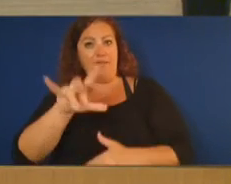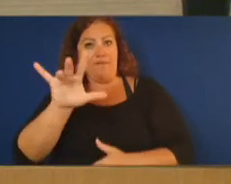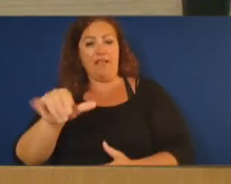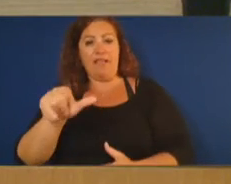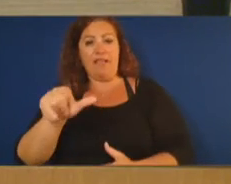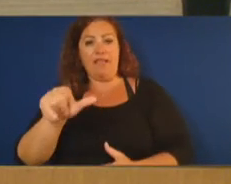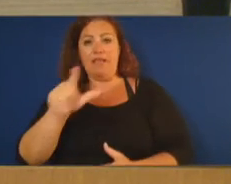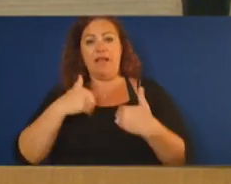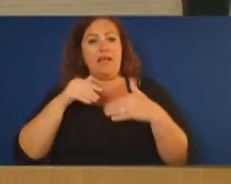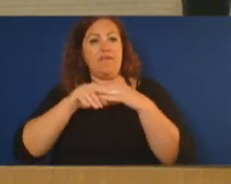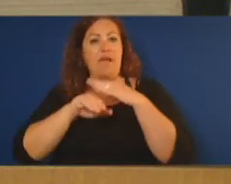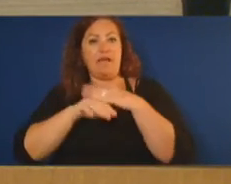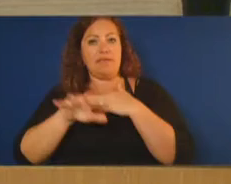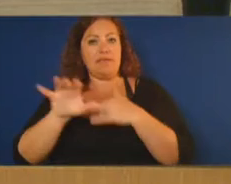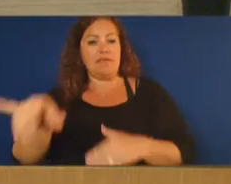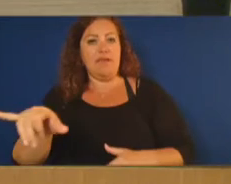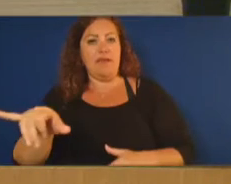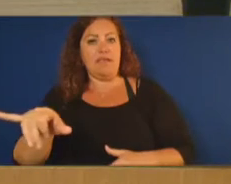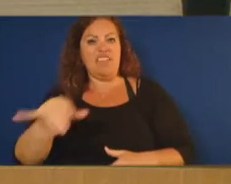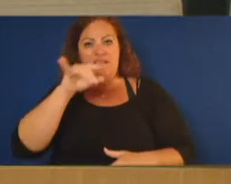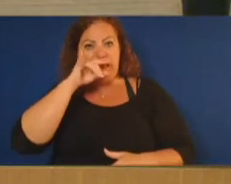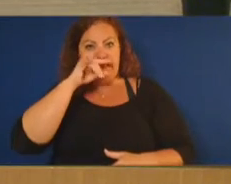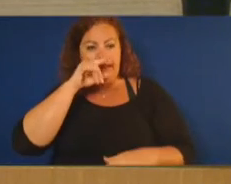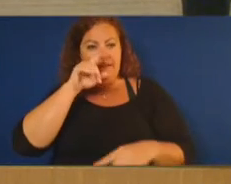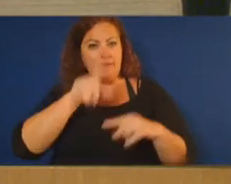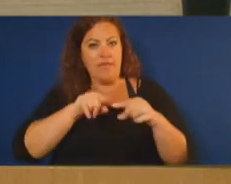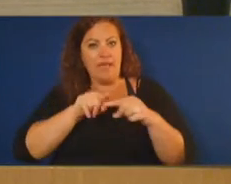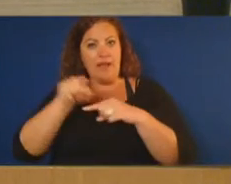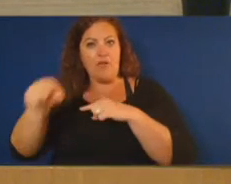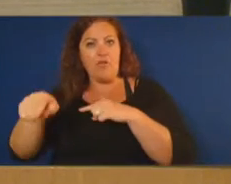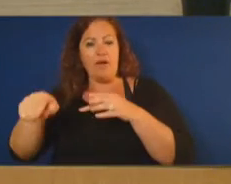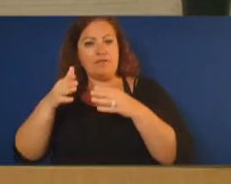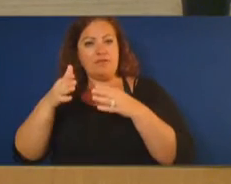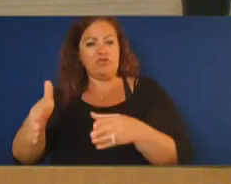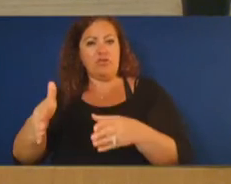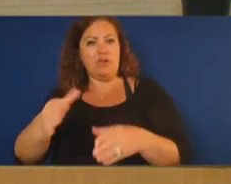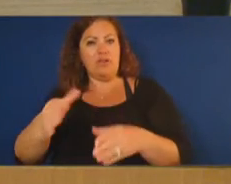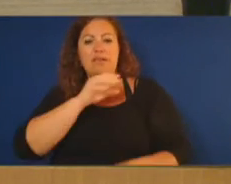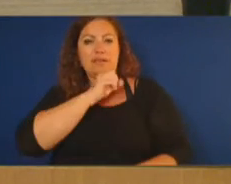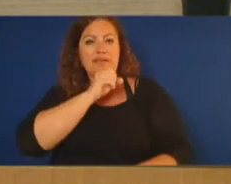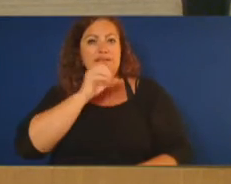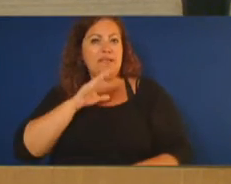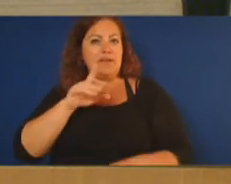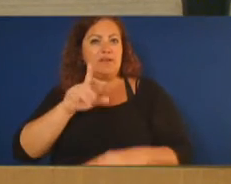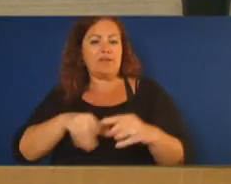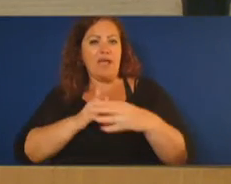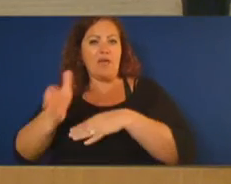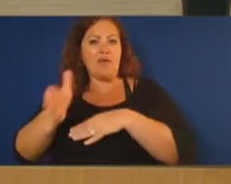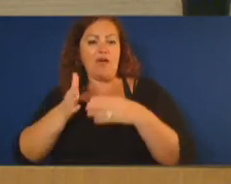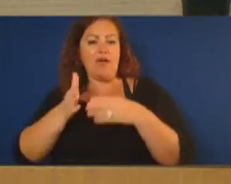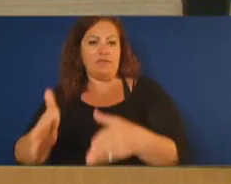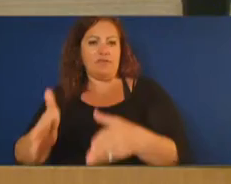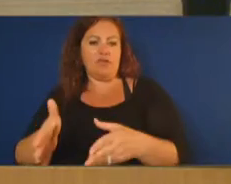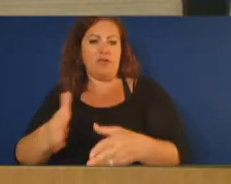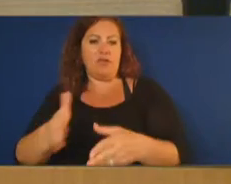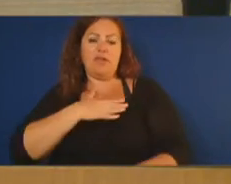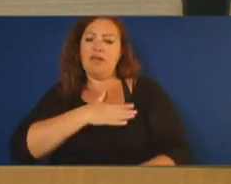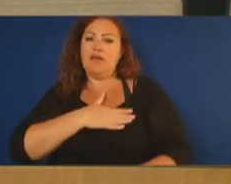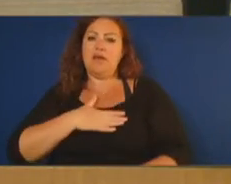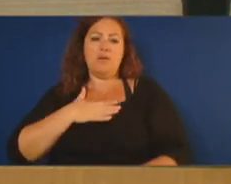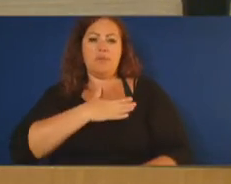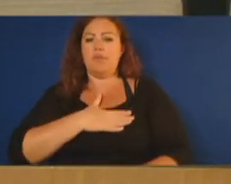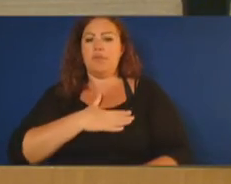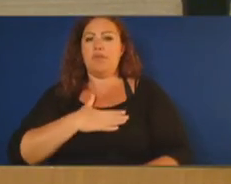access to it the kids can't get across the street the seniors can't get across the street please